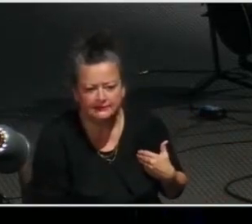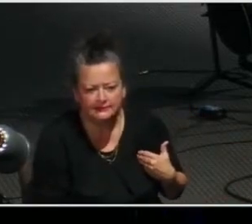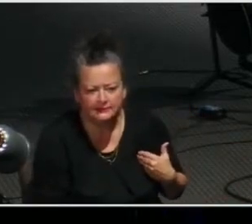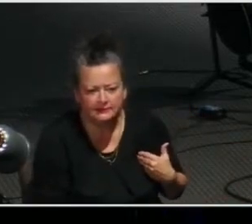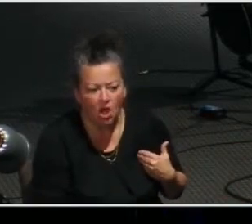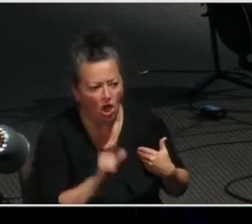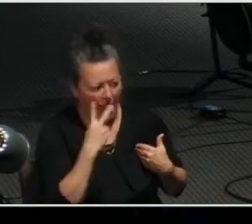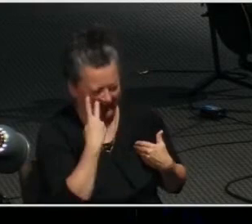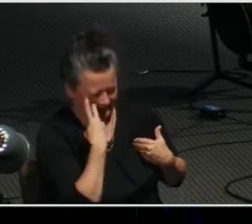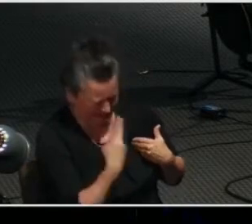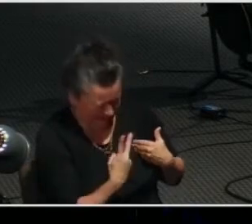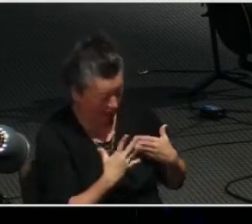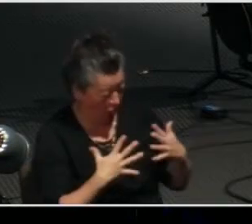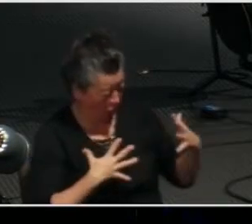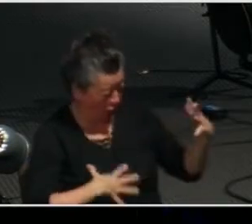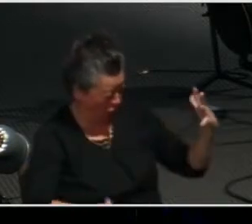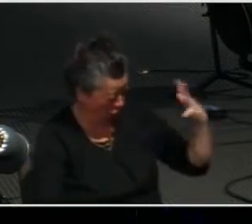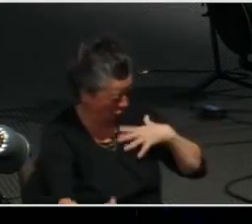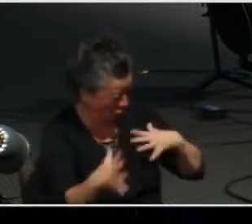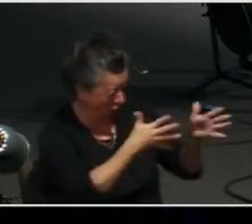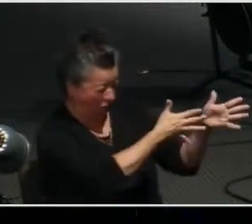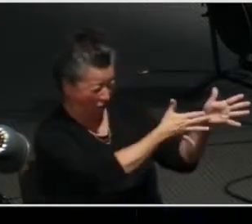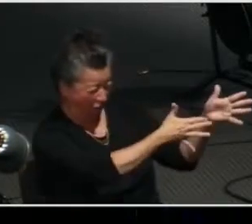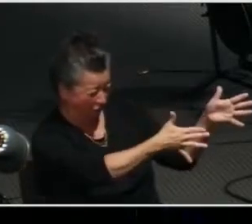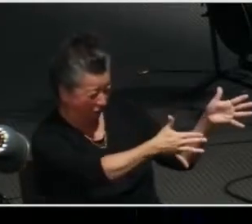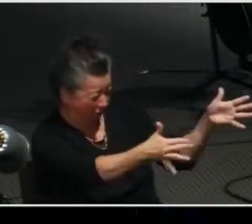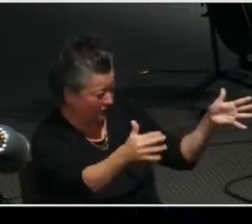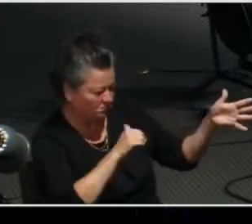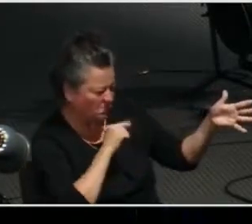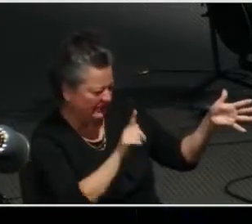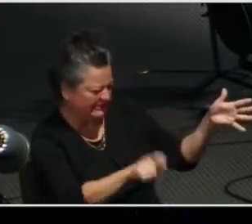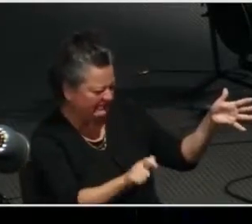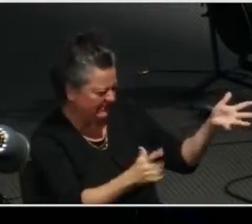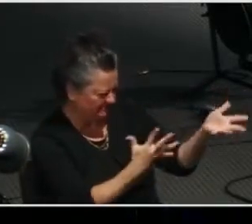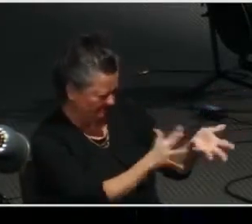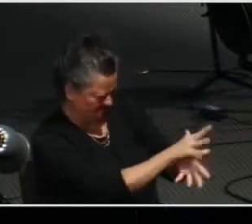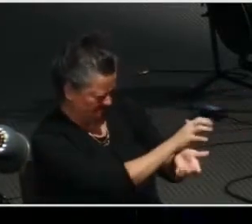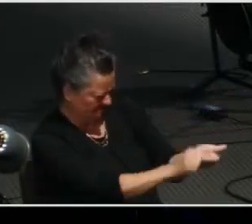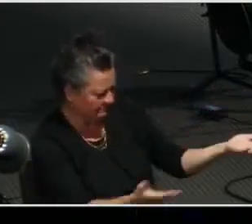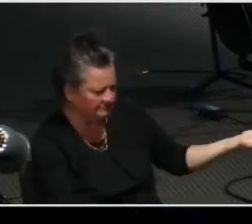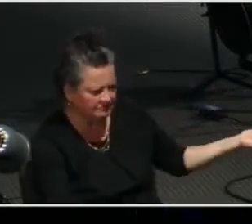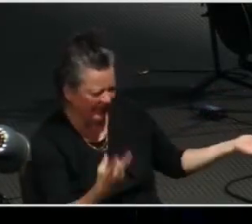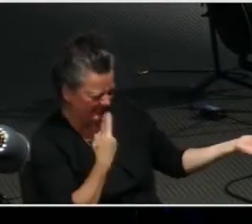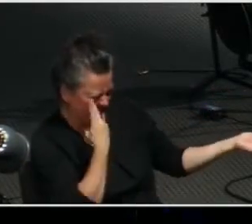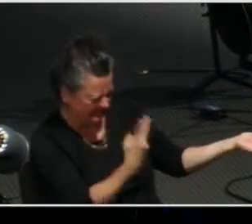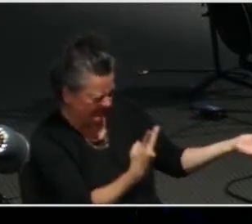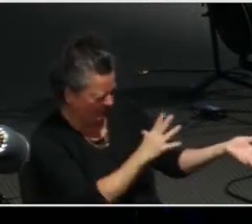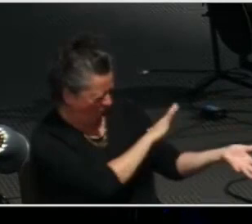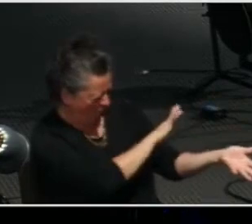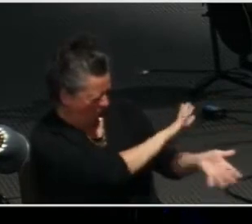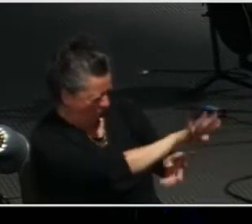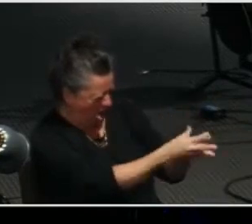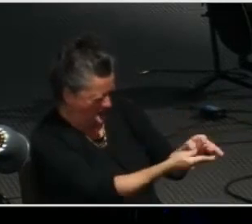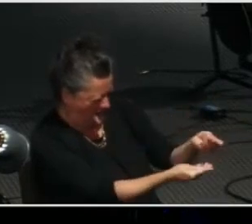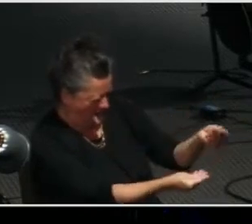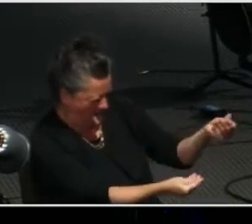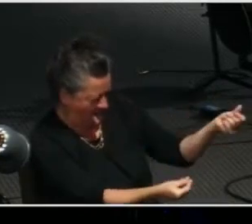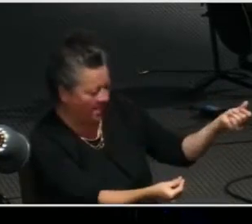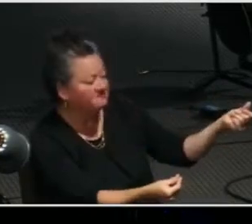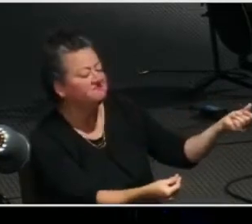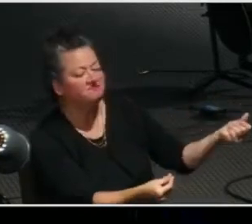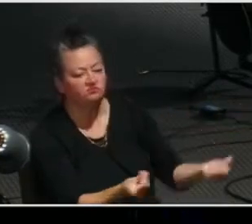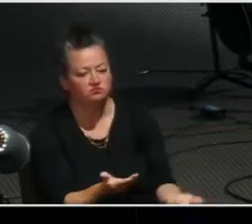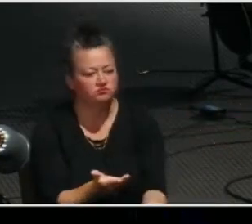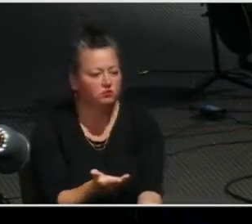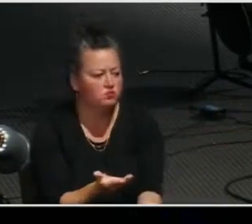garments, and he sees the tarnishing of the gold and silver, and he will respond